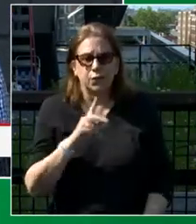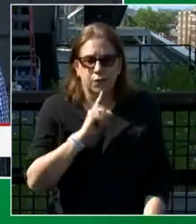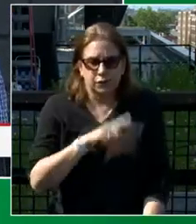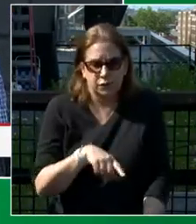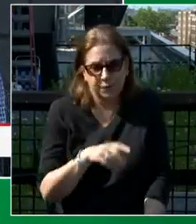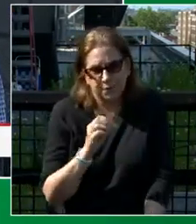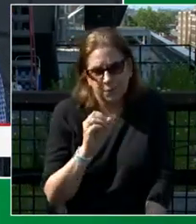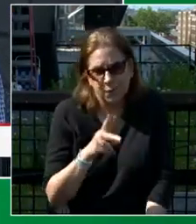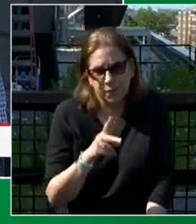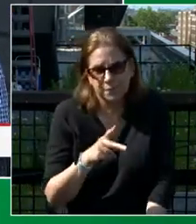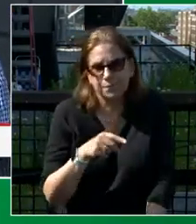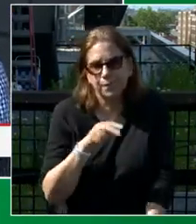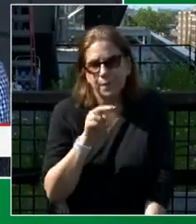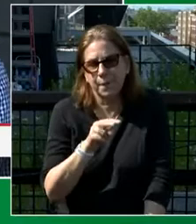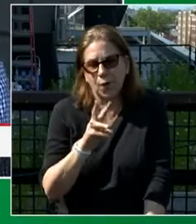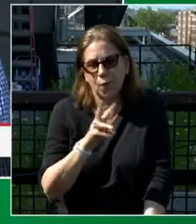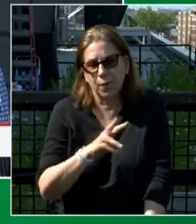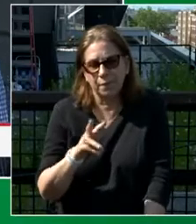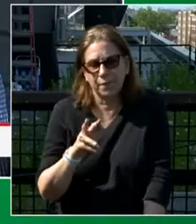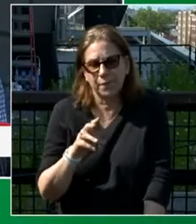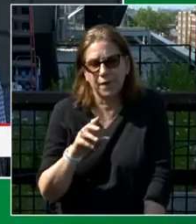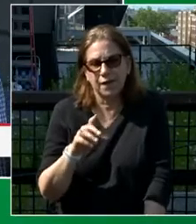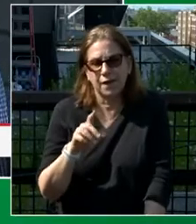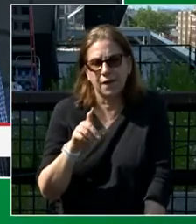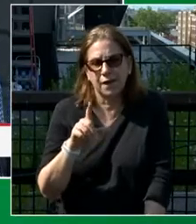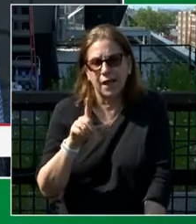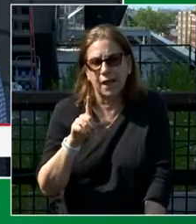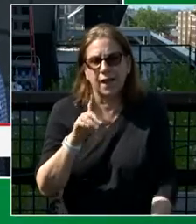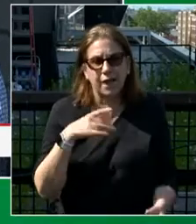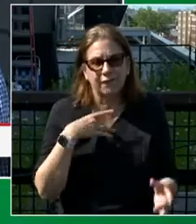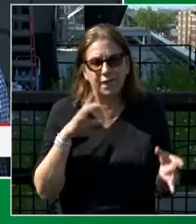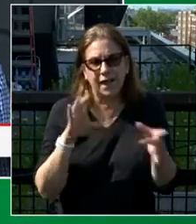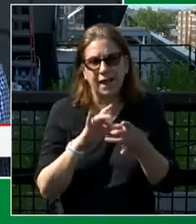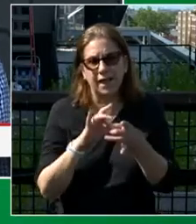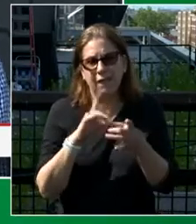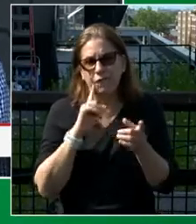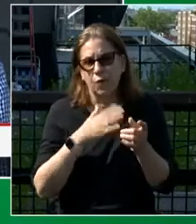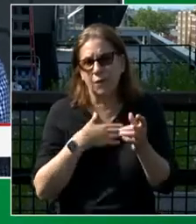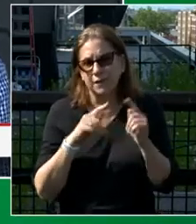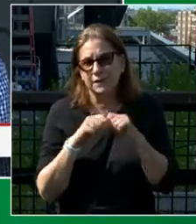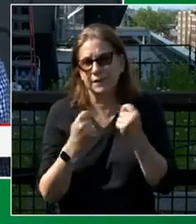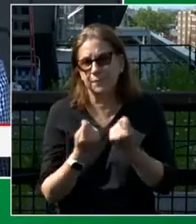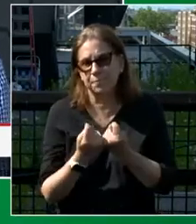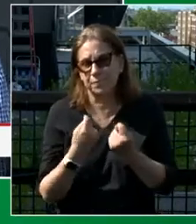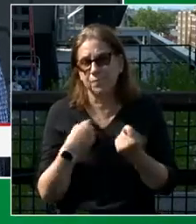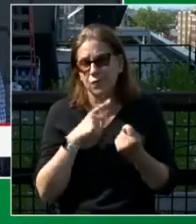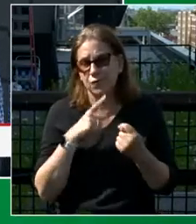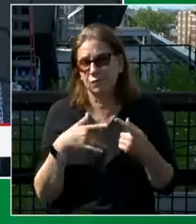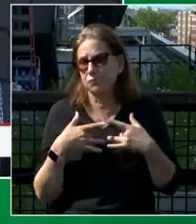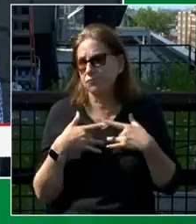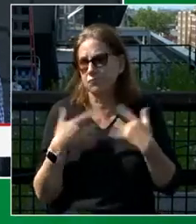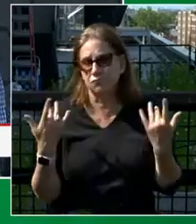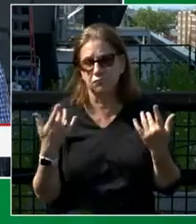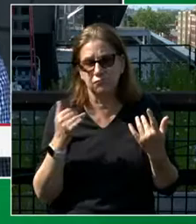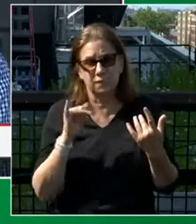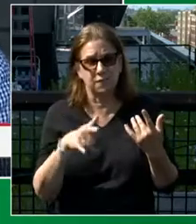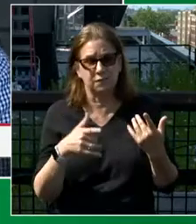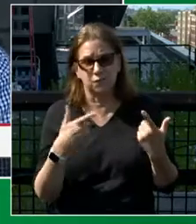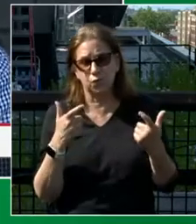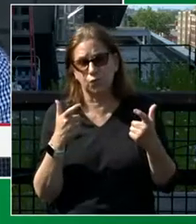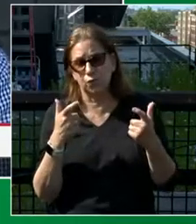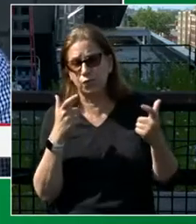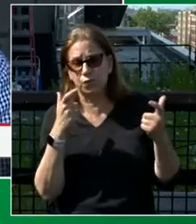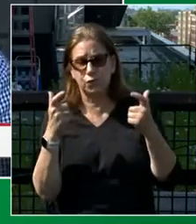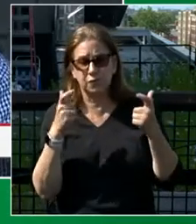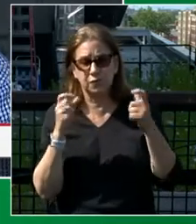to our accelerator team who can set you up with that. But it's a really exciting opportunity. In about 12 weeks, we can go from idea to product